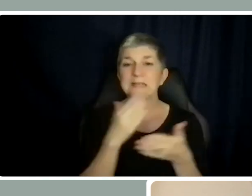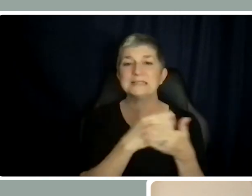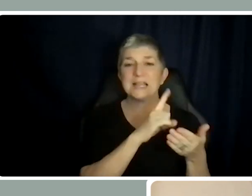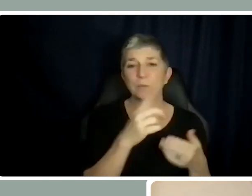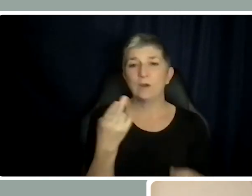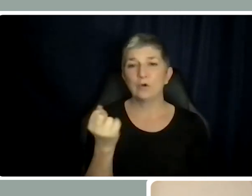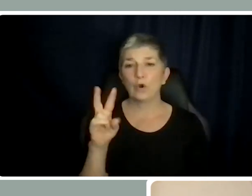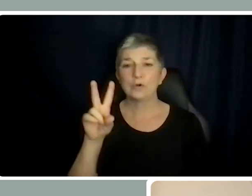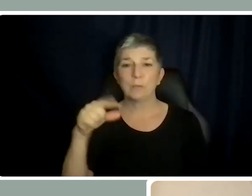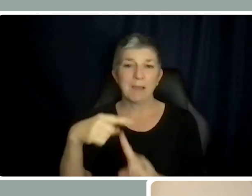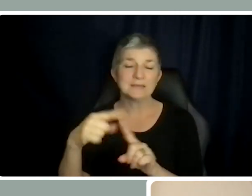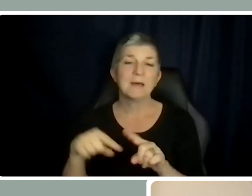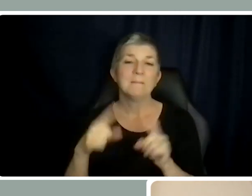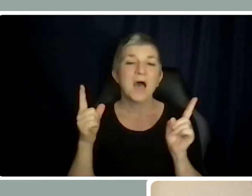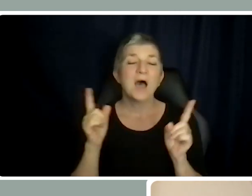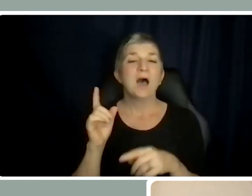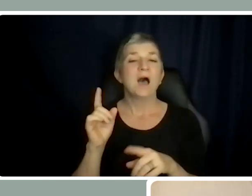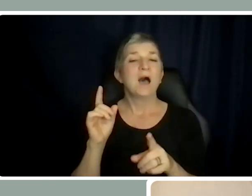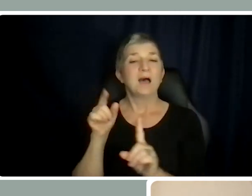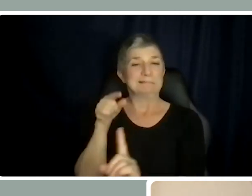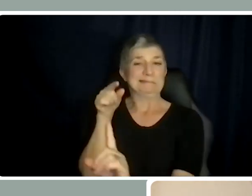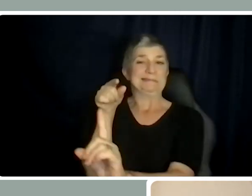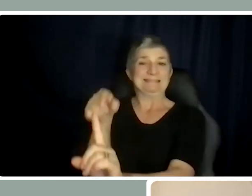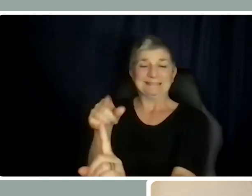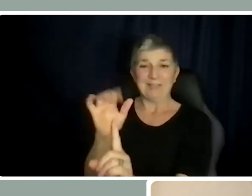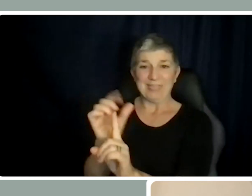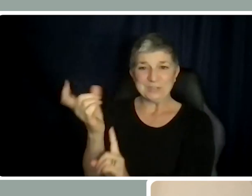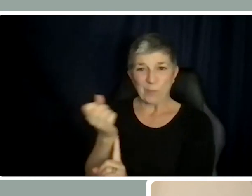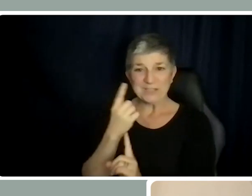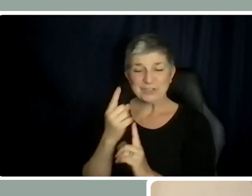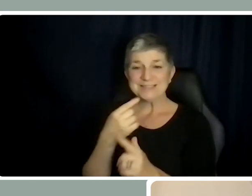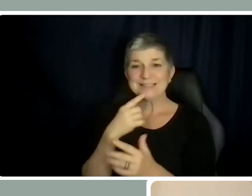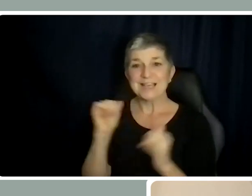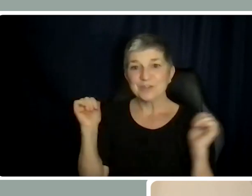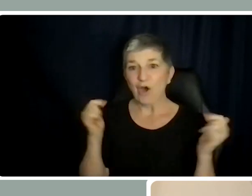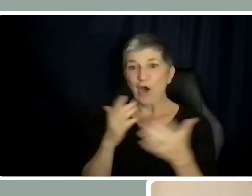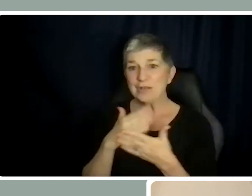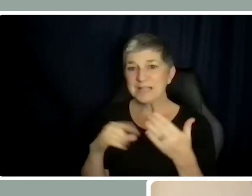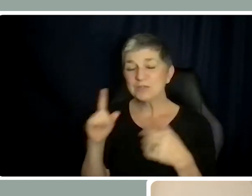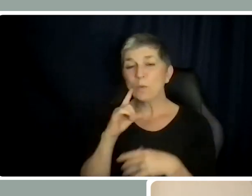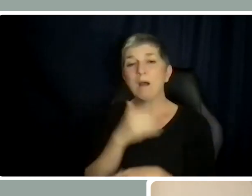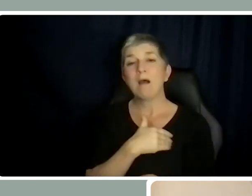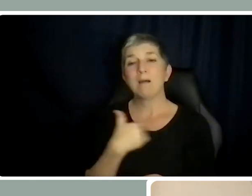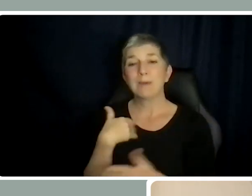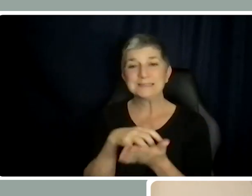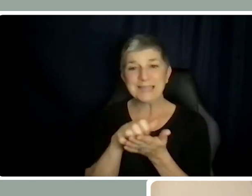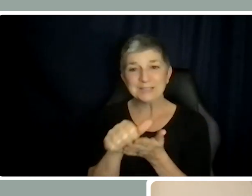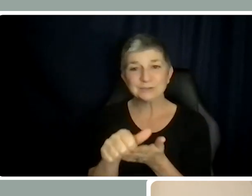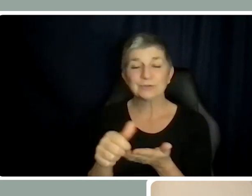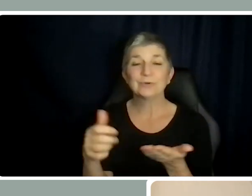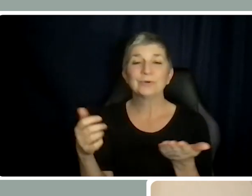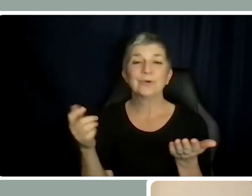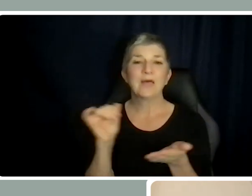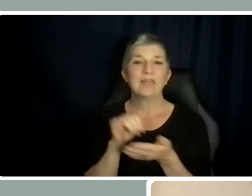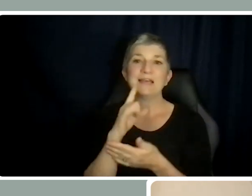But the sort of rub that this question is getting at is, well, all stage 1 breast cancer, if you're looking at all stage 1 breast cancers,